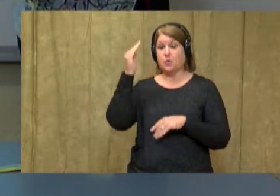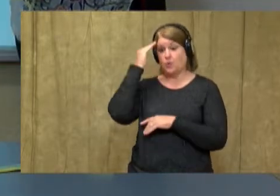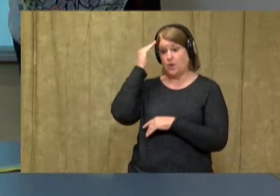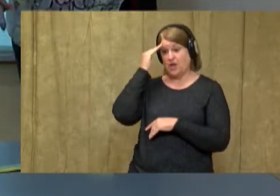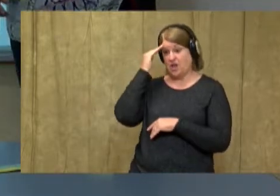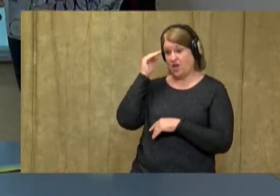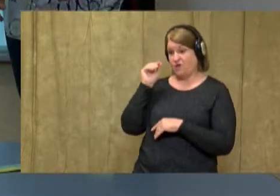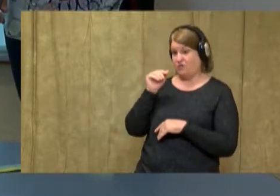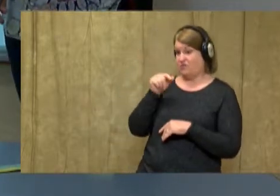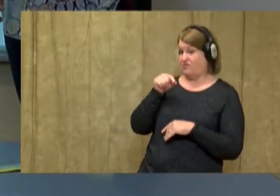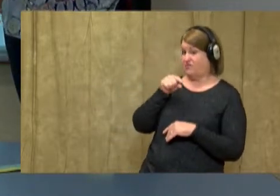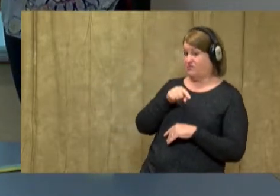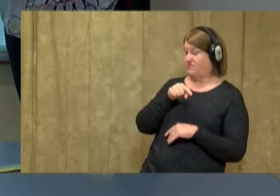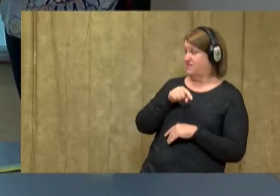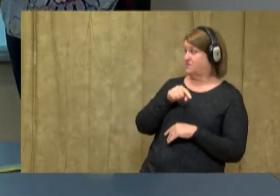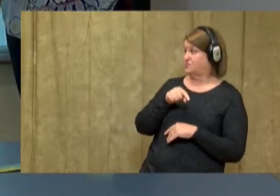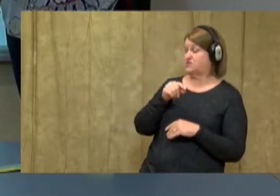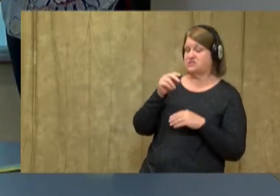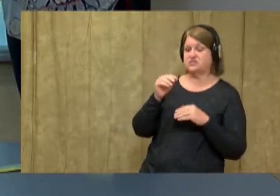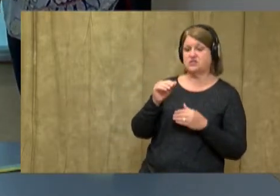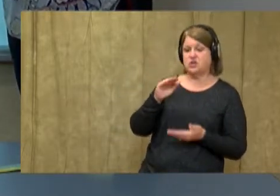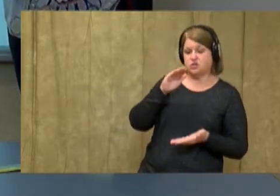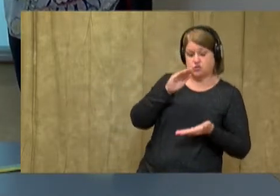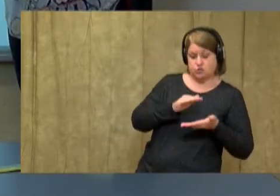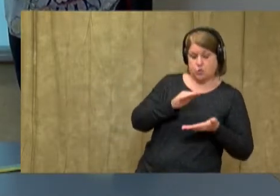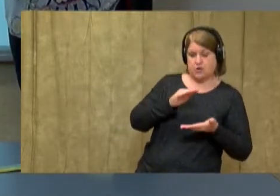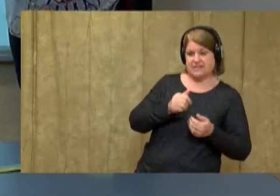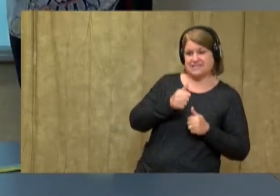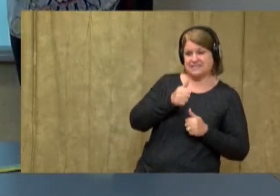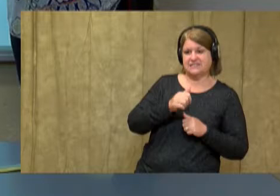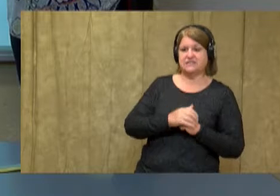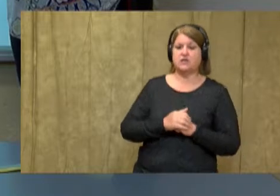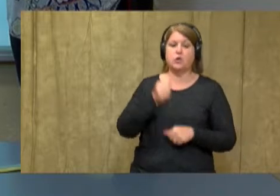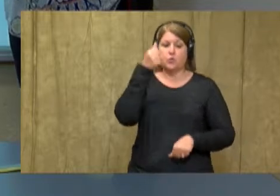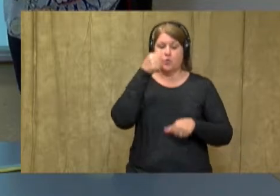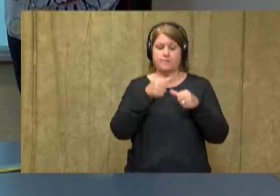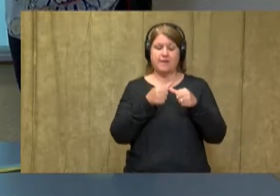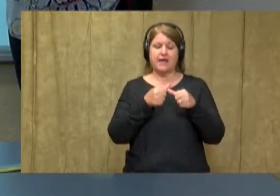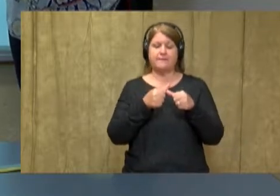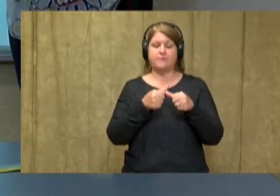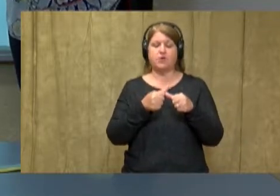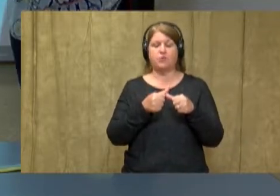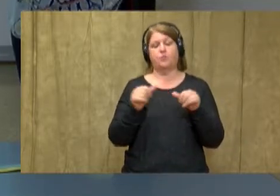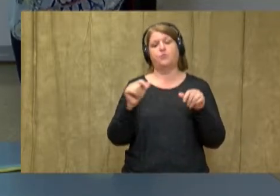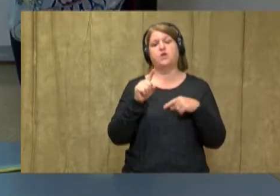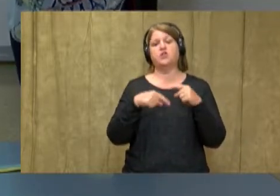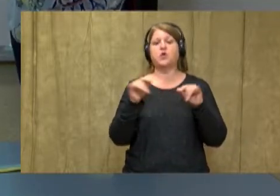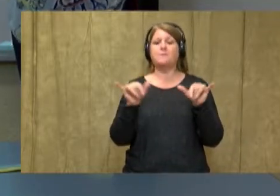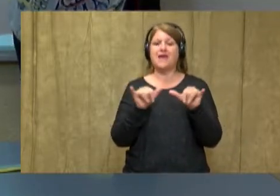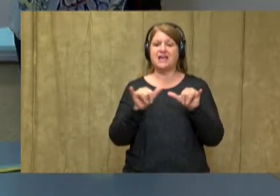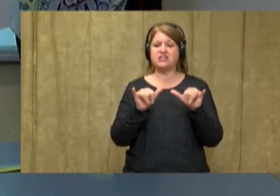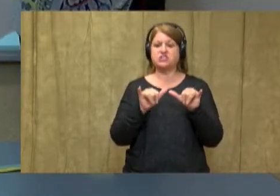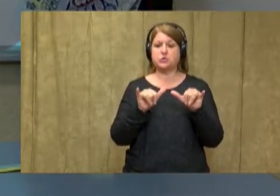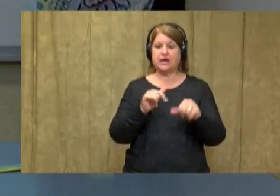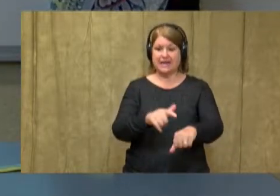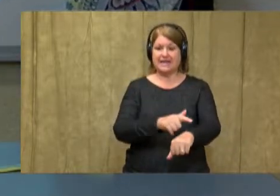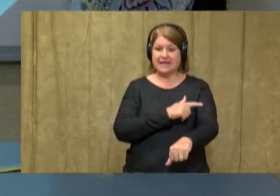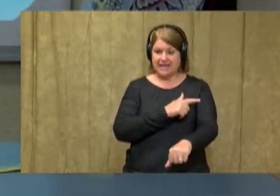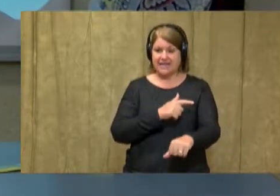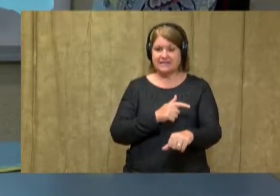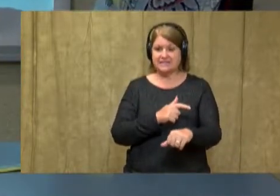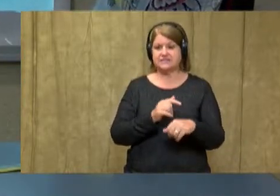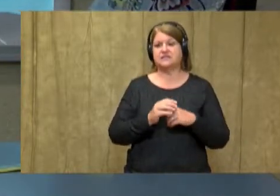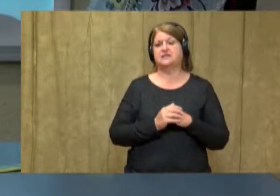the shortest. Remember, when you are measuring lengths or comparing lengths, they all need to